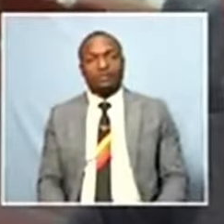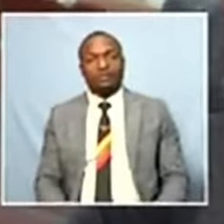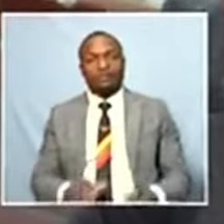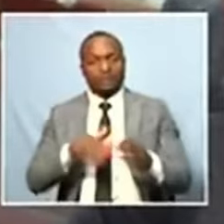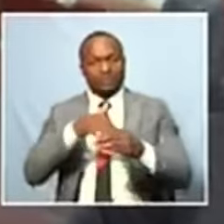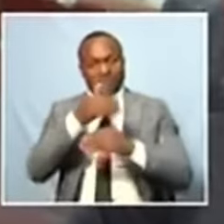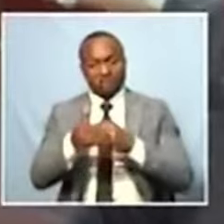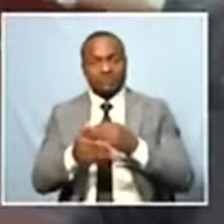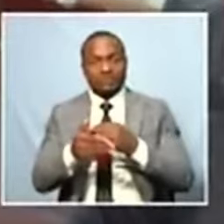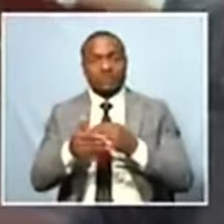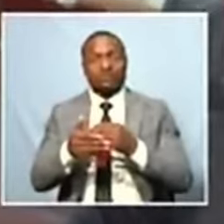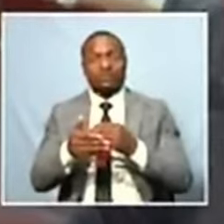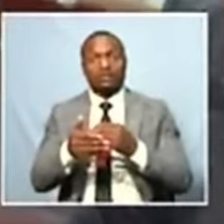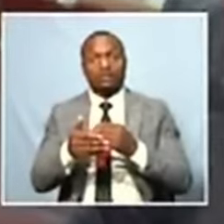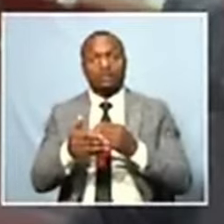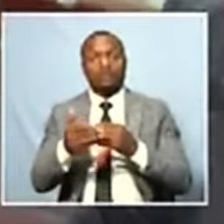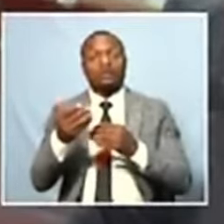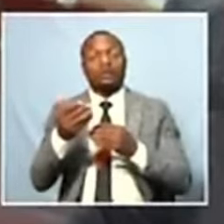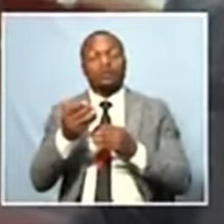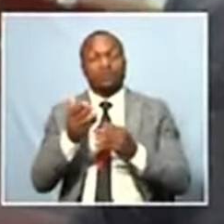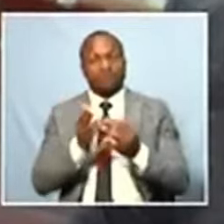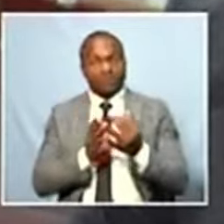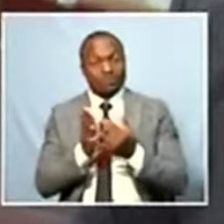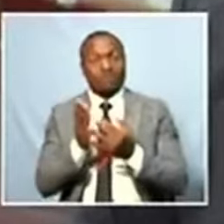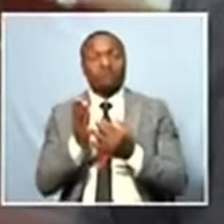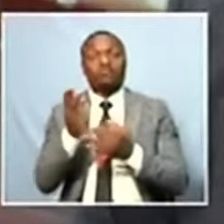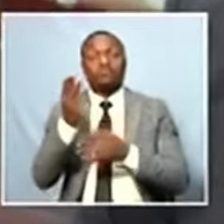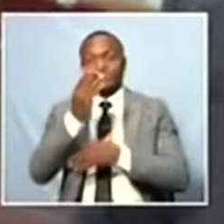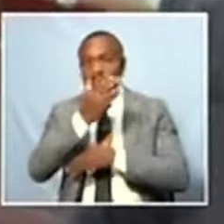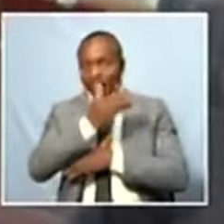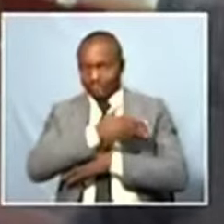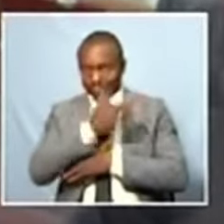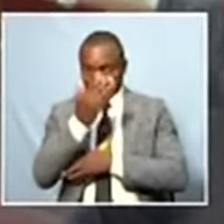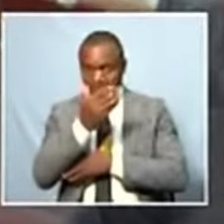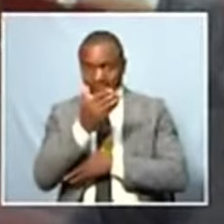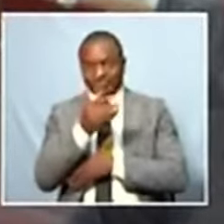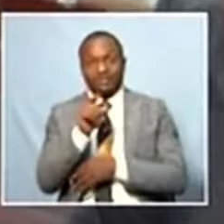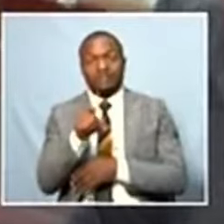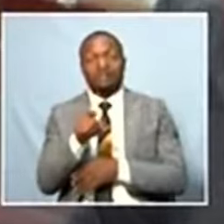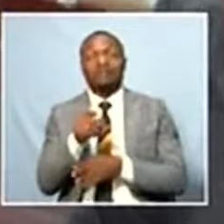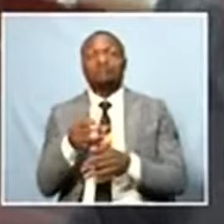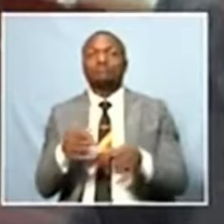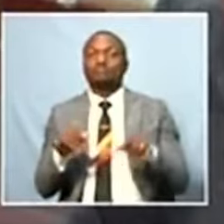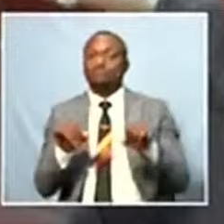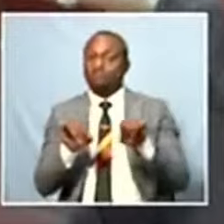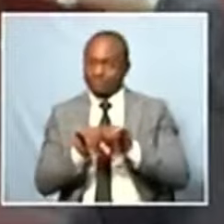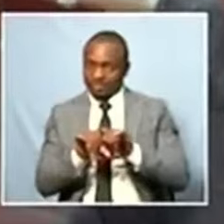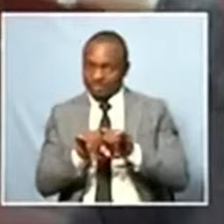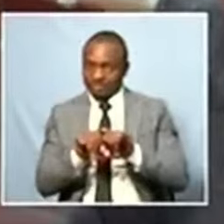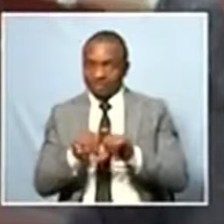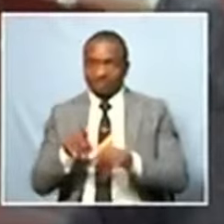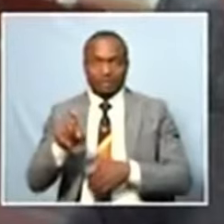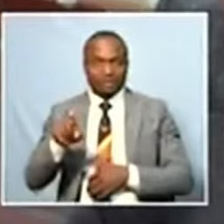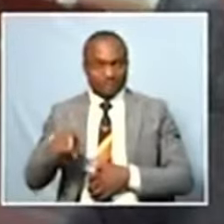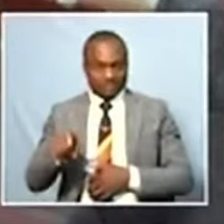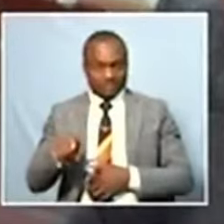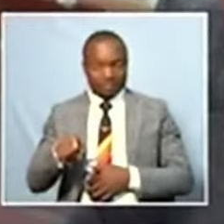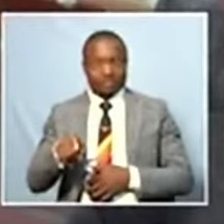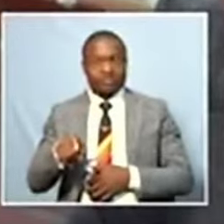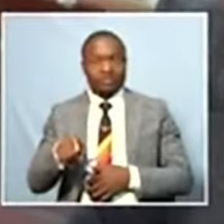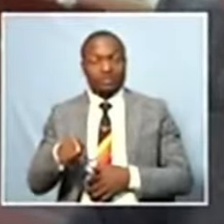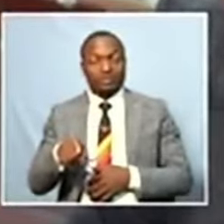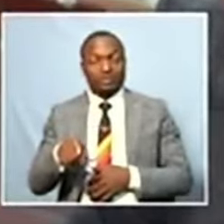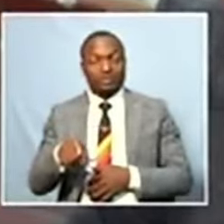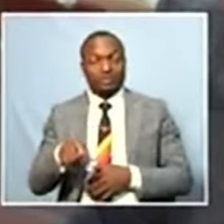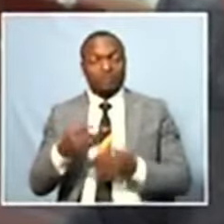cross-border, again, it's a key requirement because we have quite an elaborate withholding